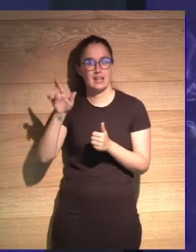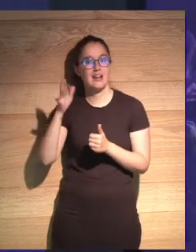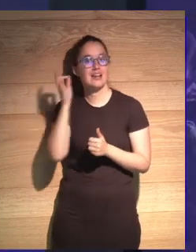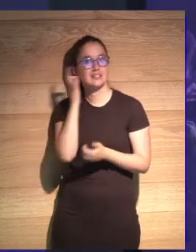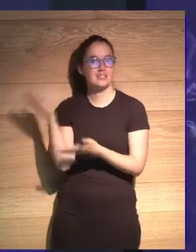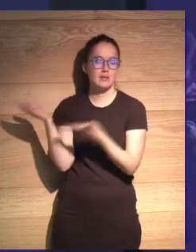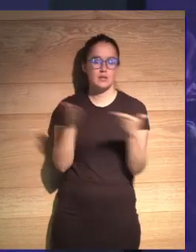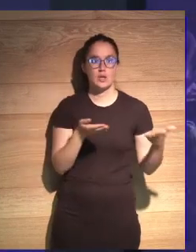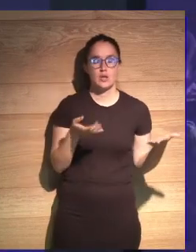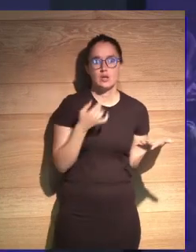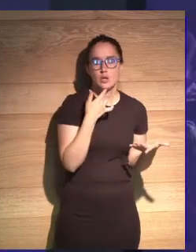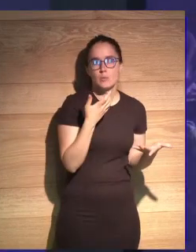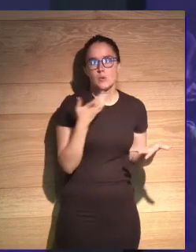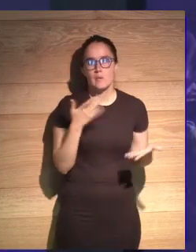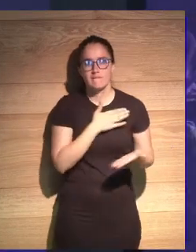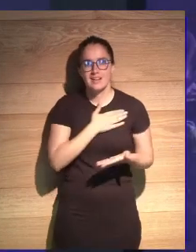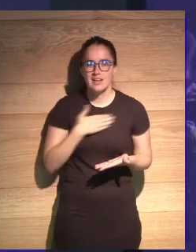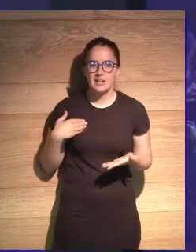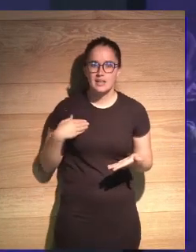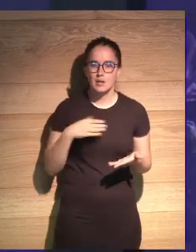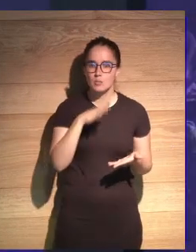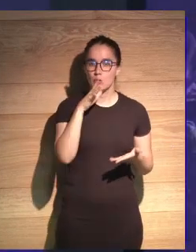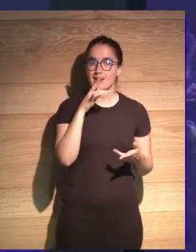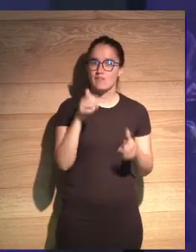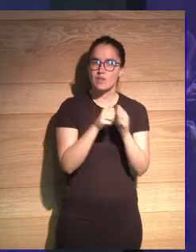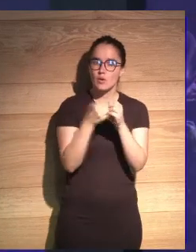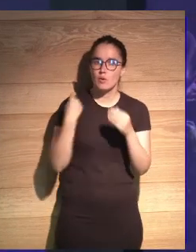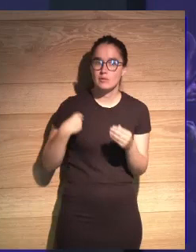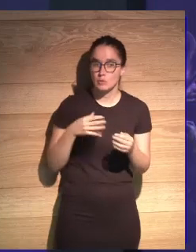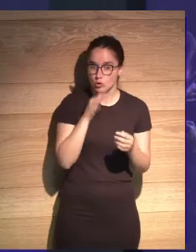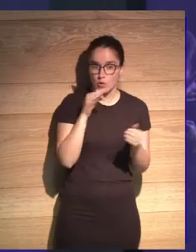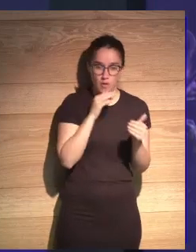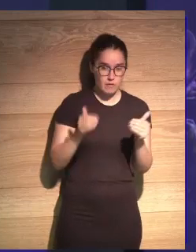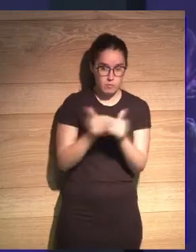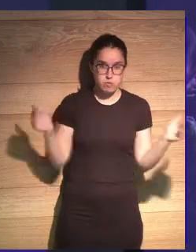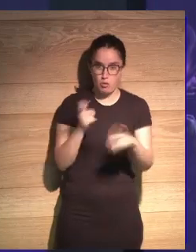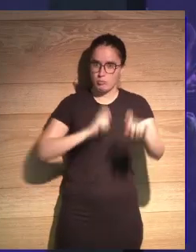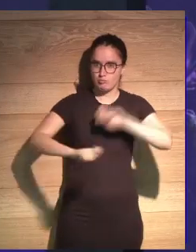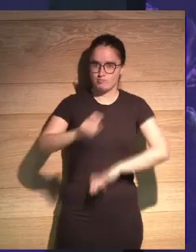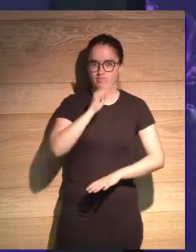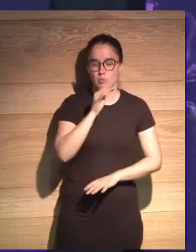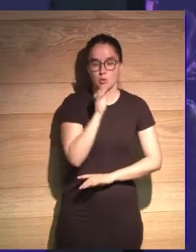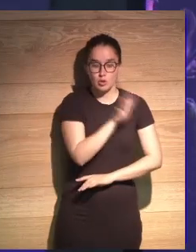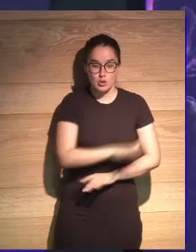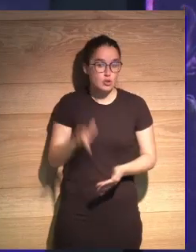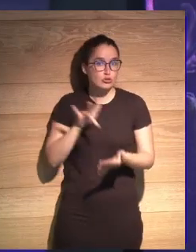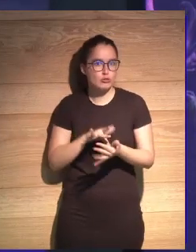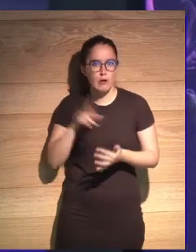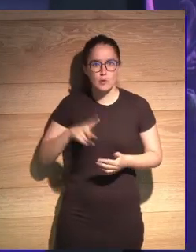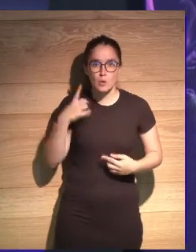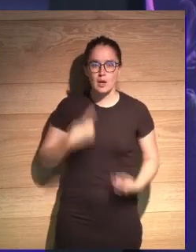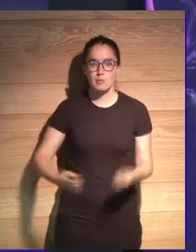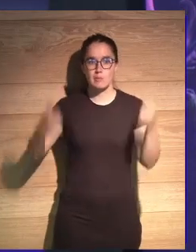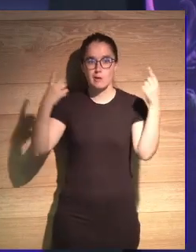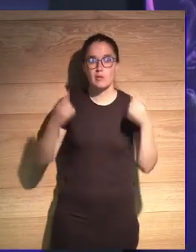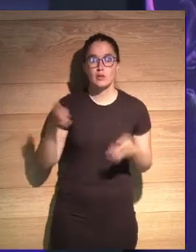and she brought the Skylander game. She had everything prepared, and that time the game